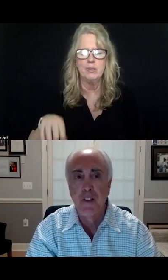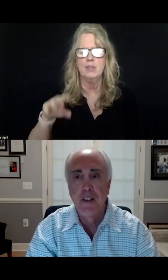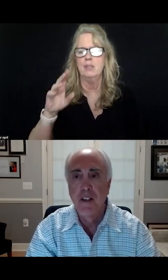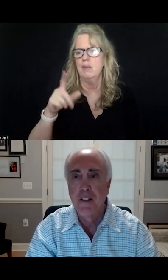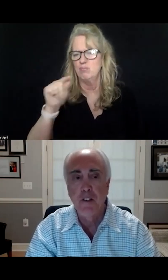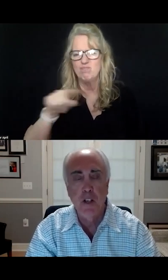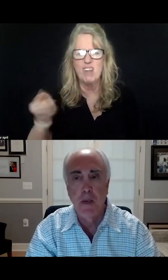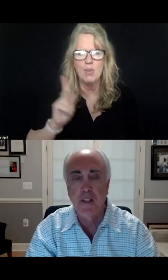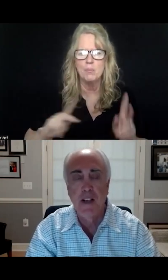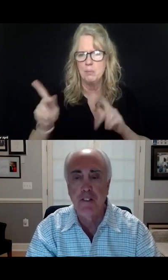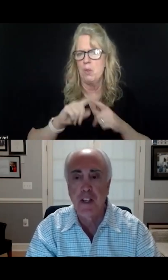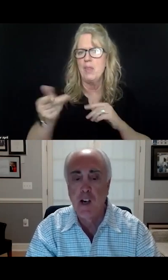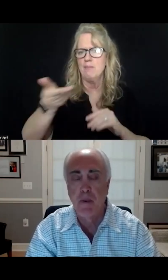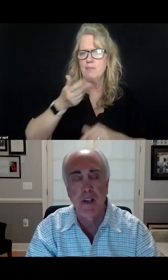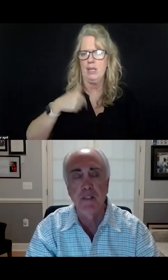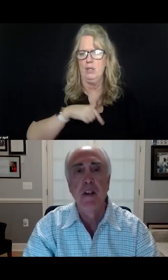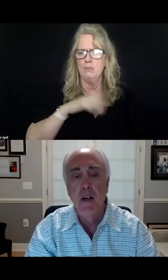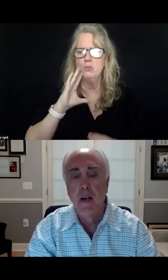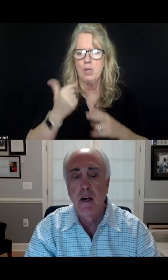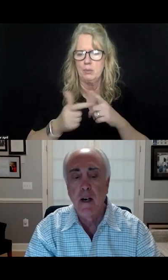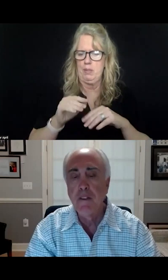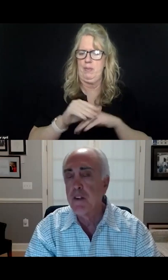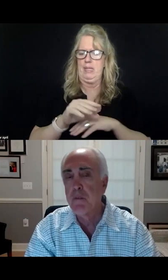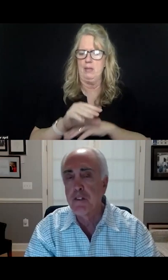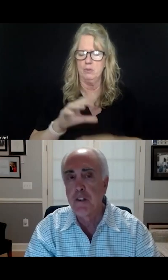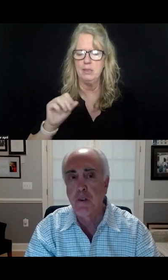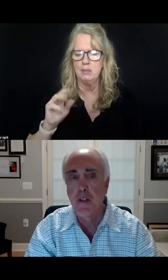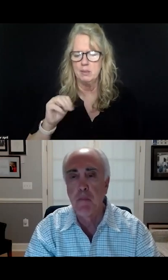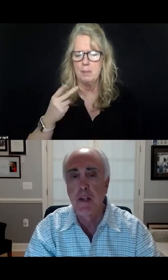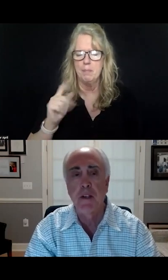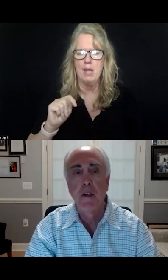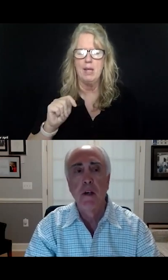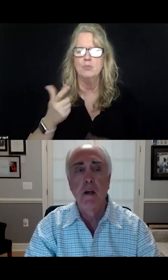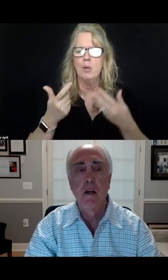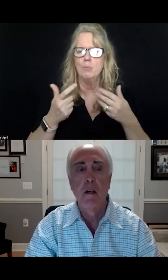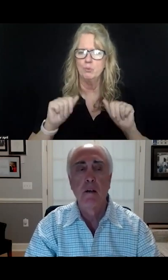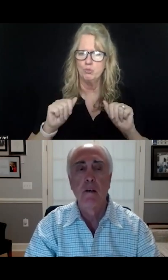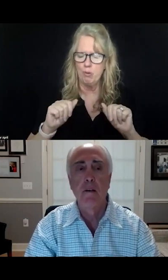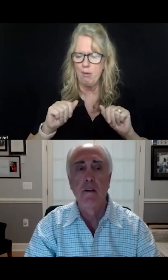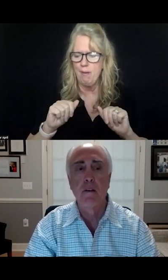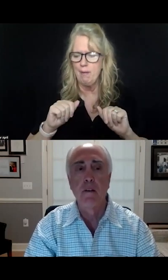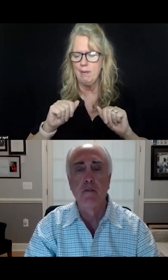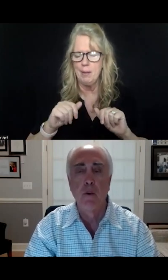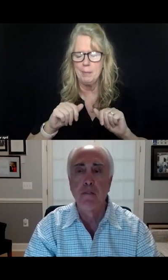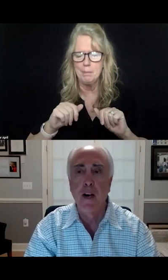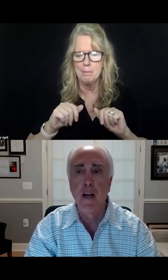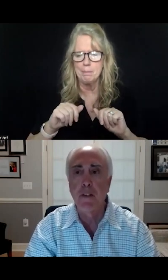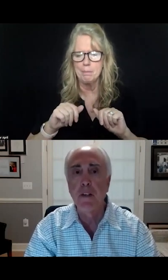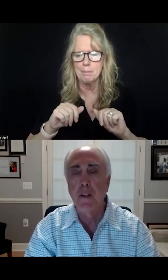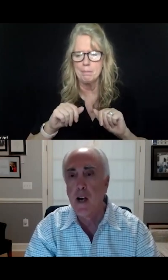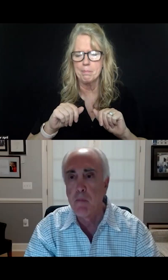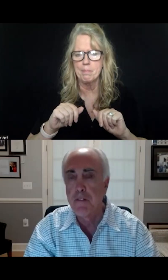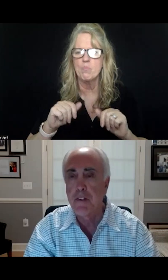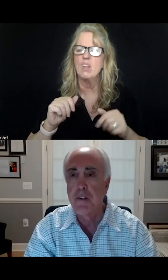to talk about the Counseling Compact. I'm just going to try to make 4 or 5